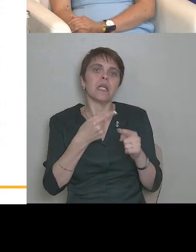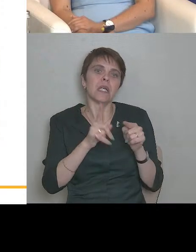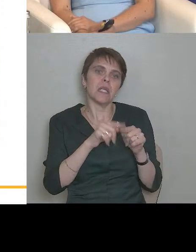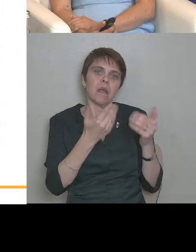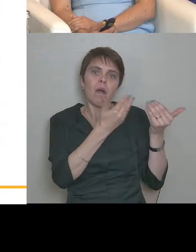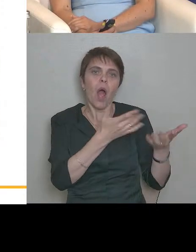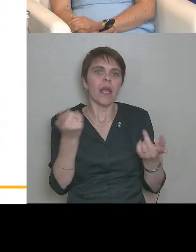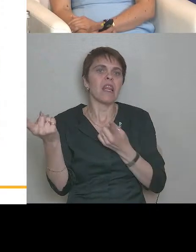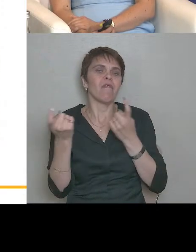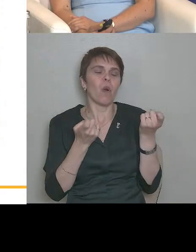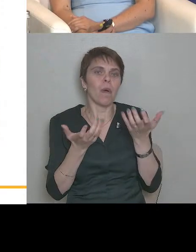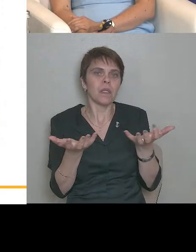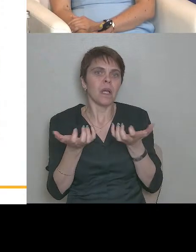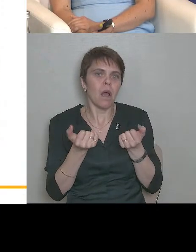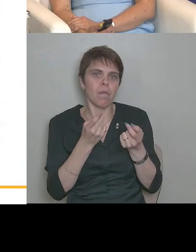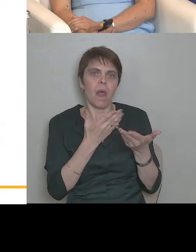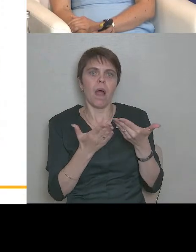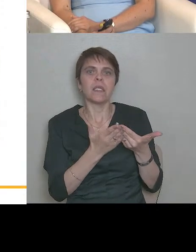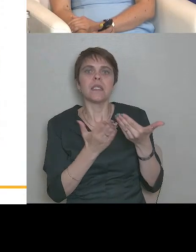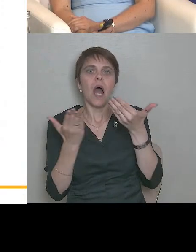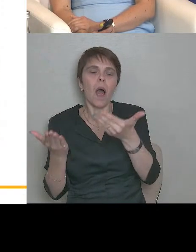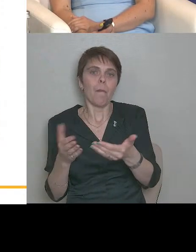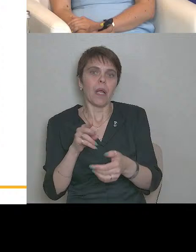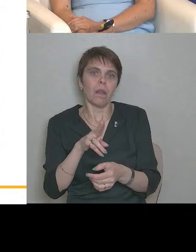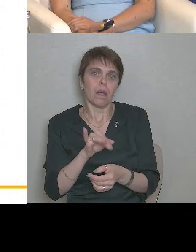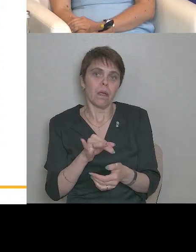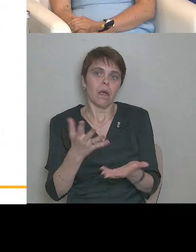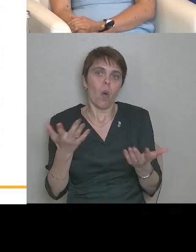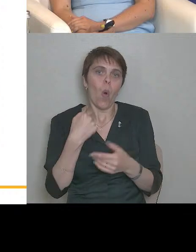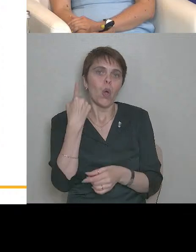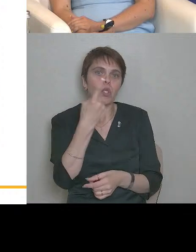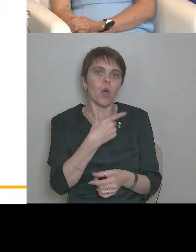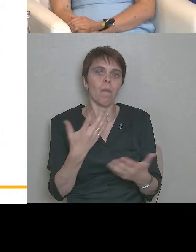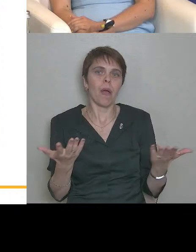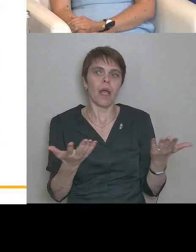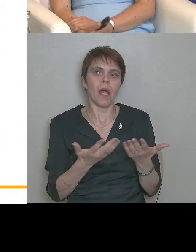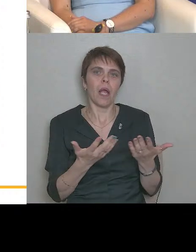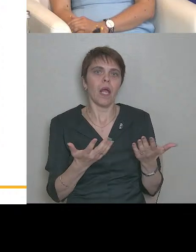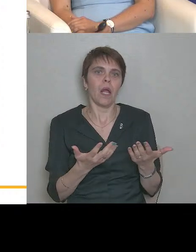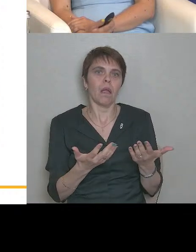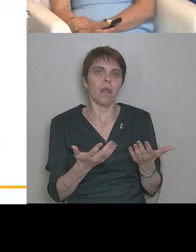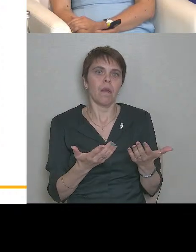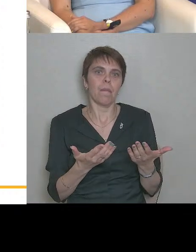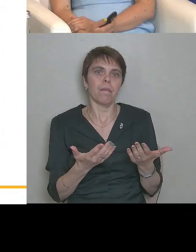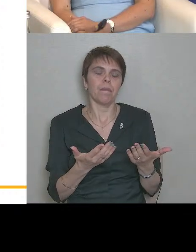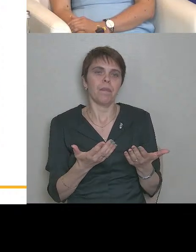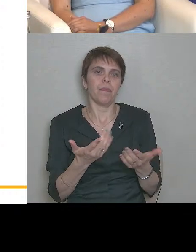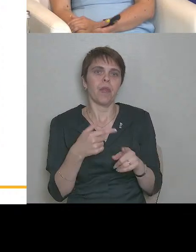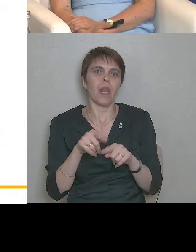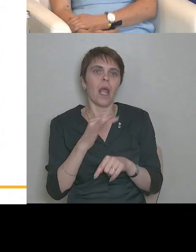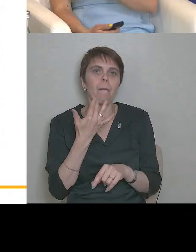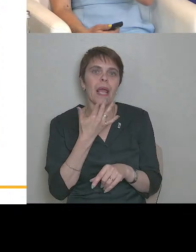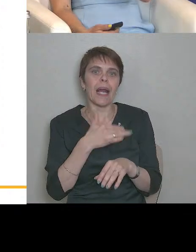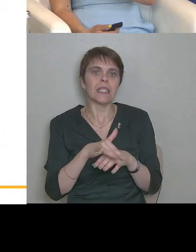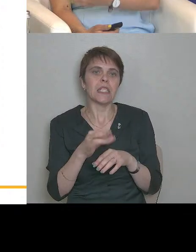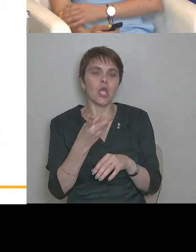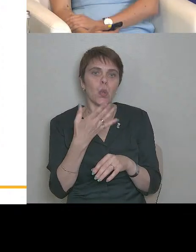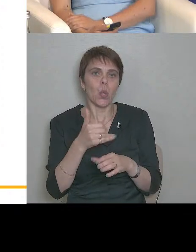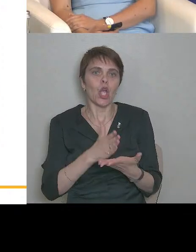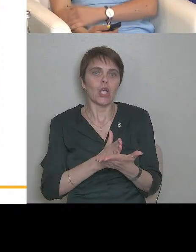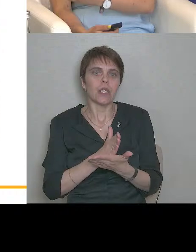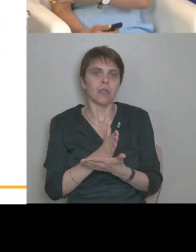I heard that CEC had some issues with that. Well, indeed. So